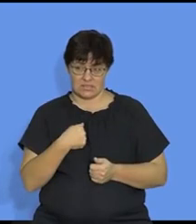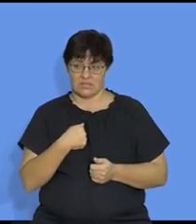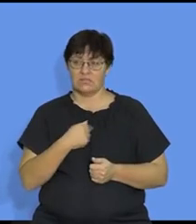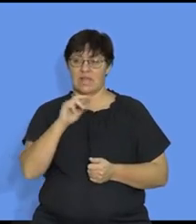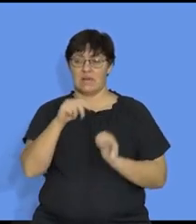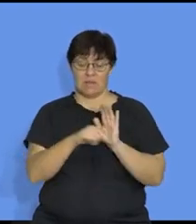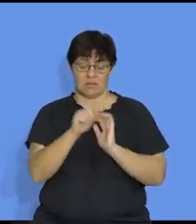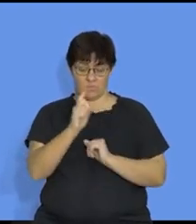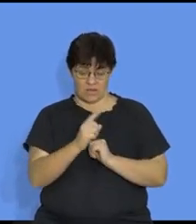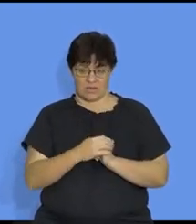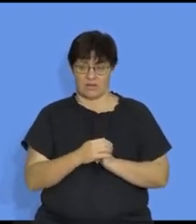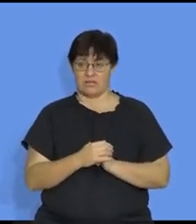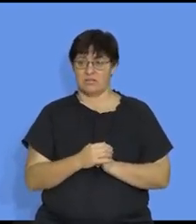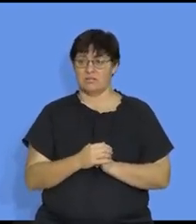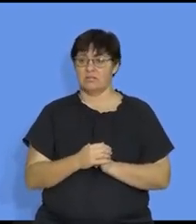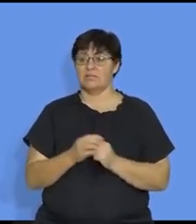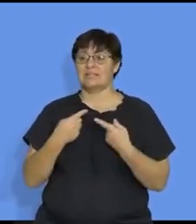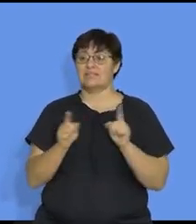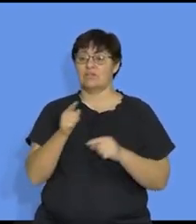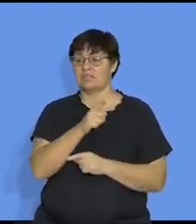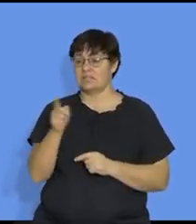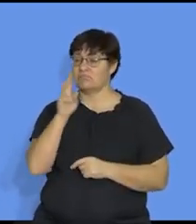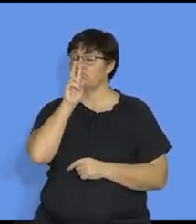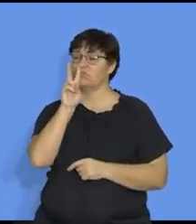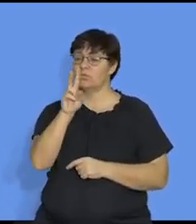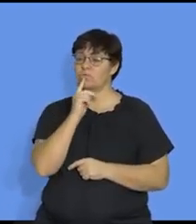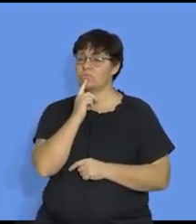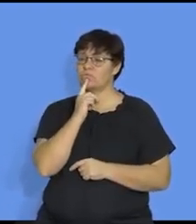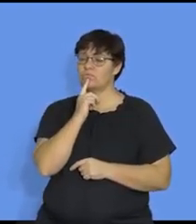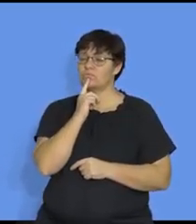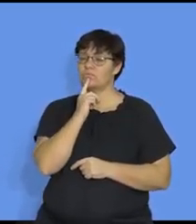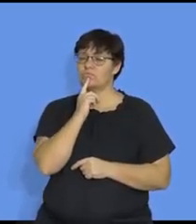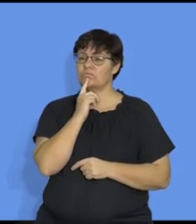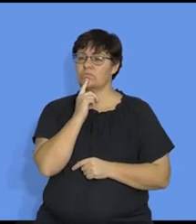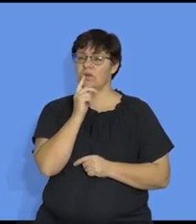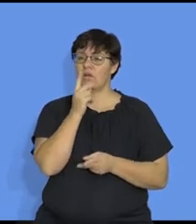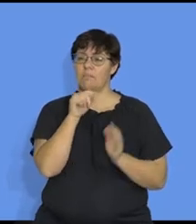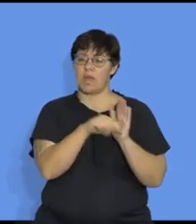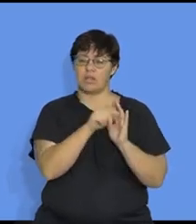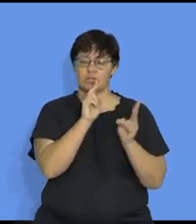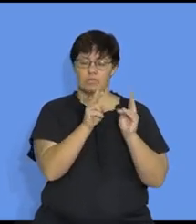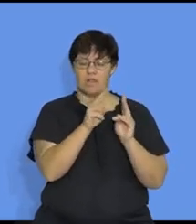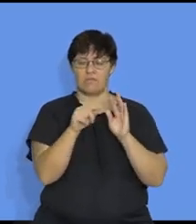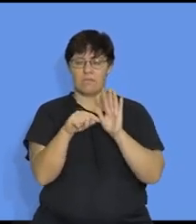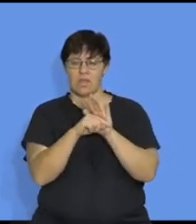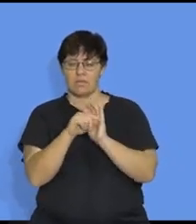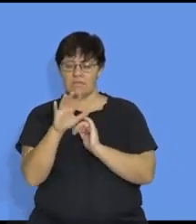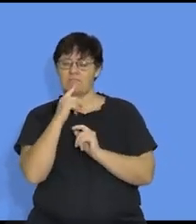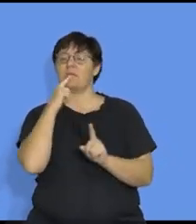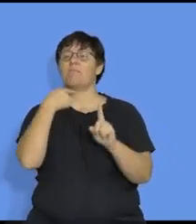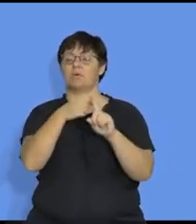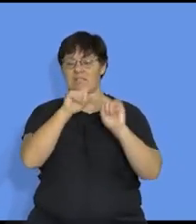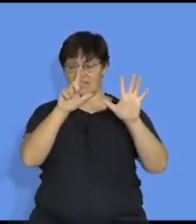n minus 1. And my common difference, if we have a look at our question, we can see the positive